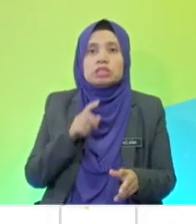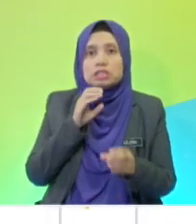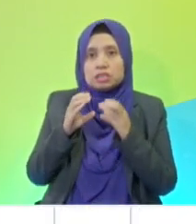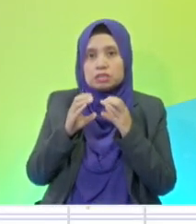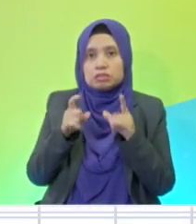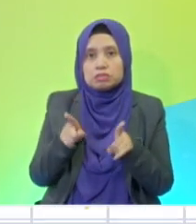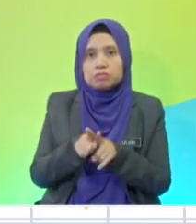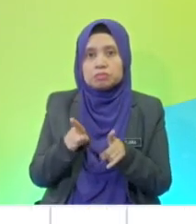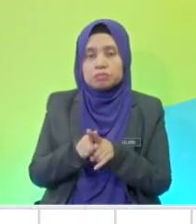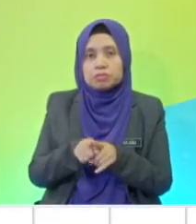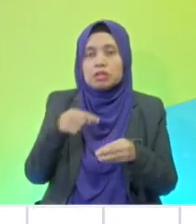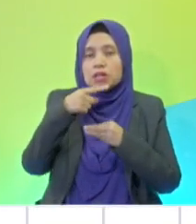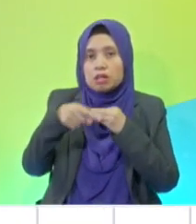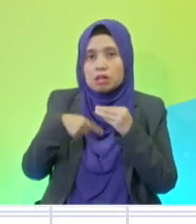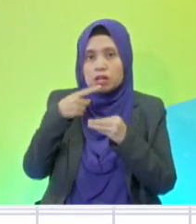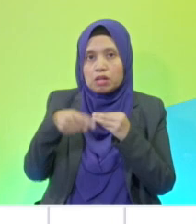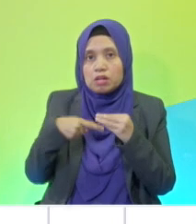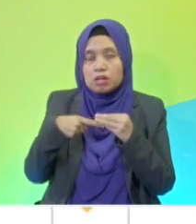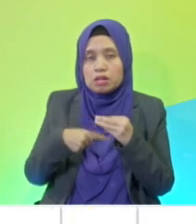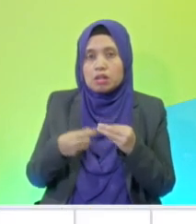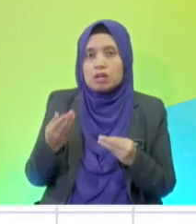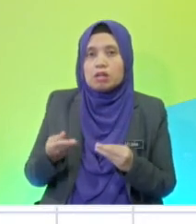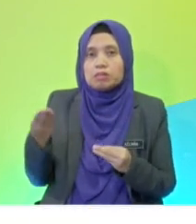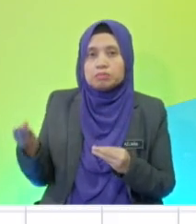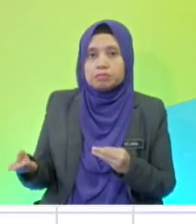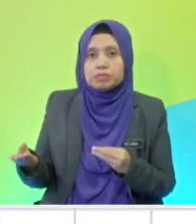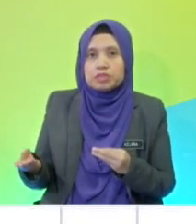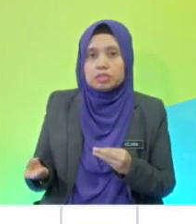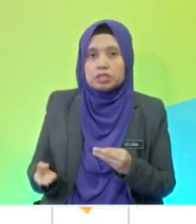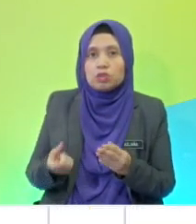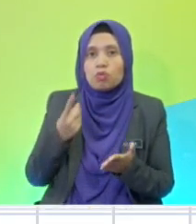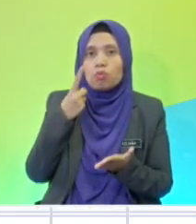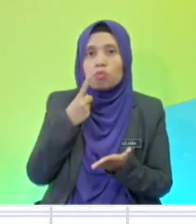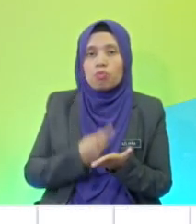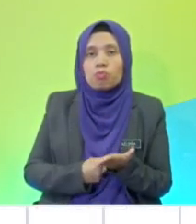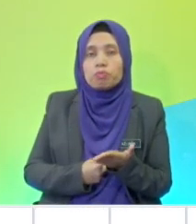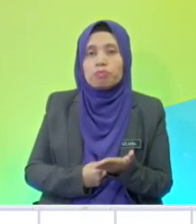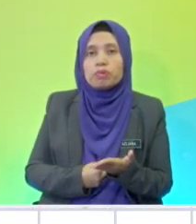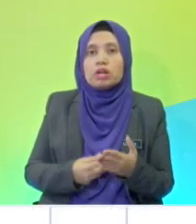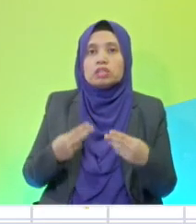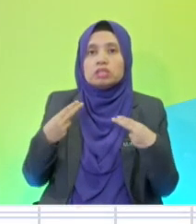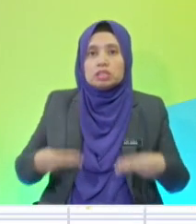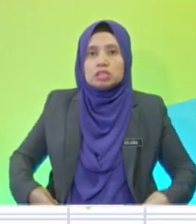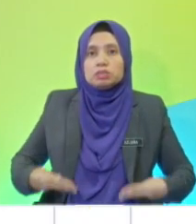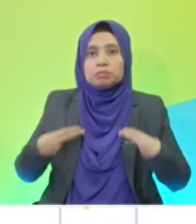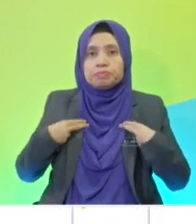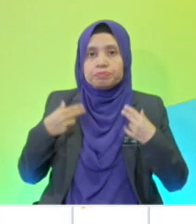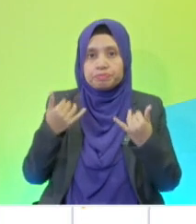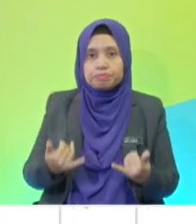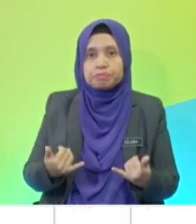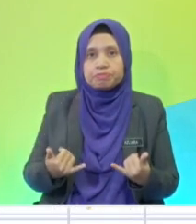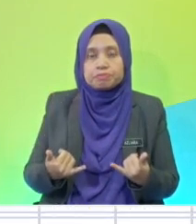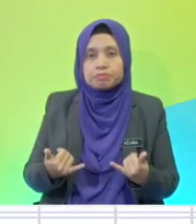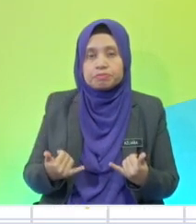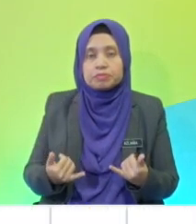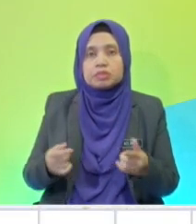together about the things you think would show people what life is like today. And then each